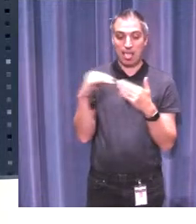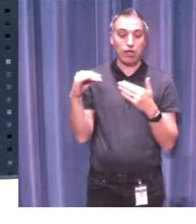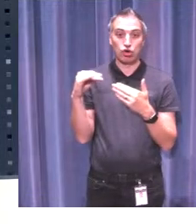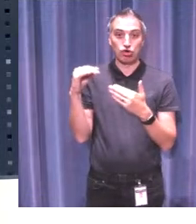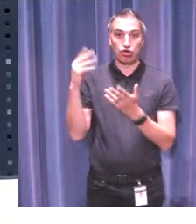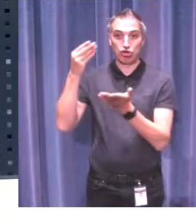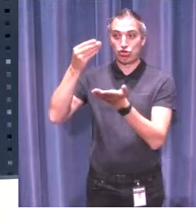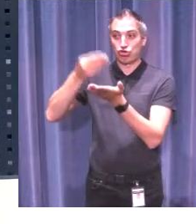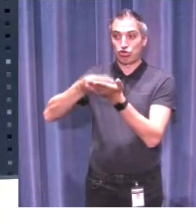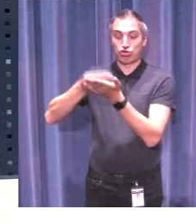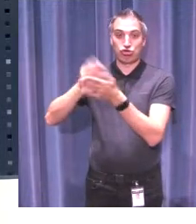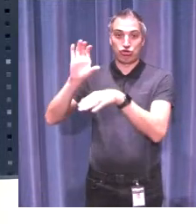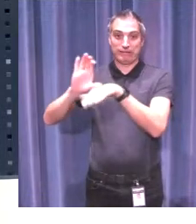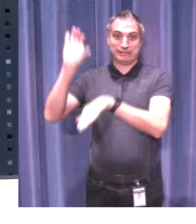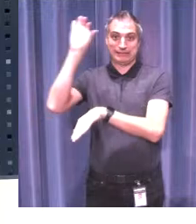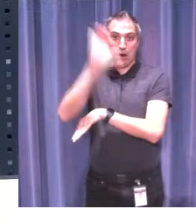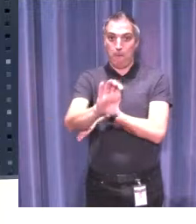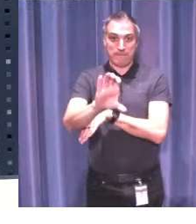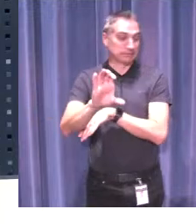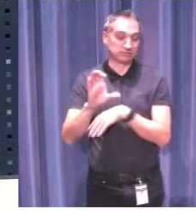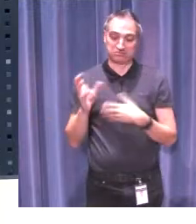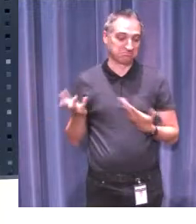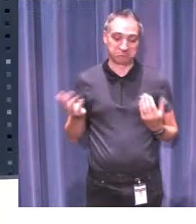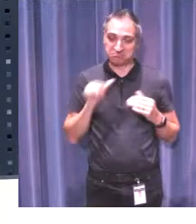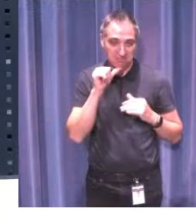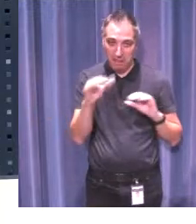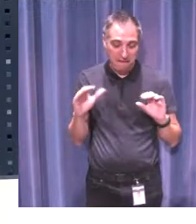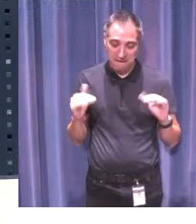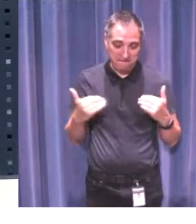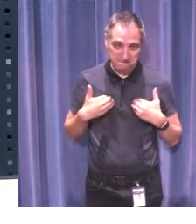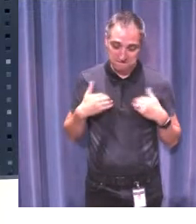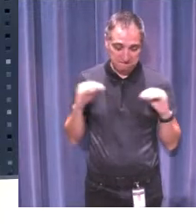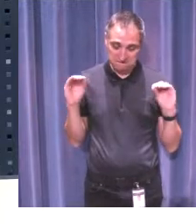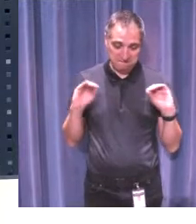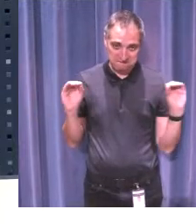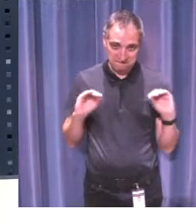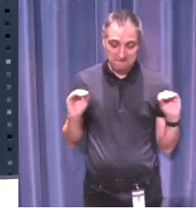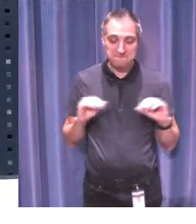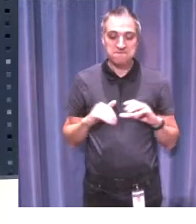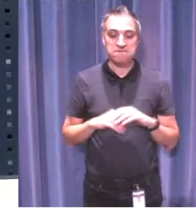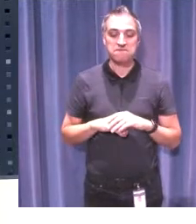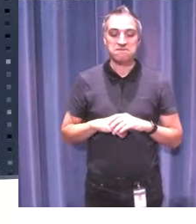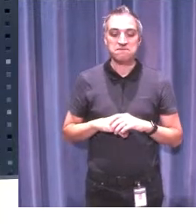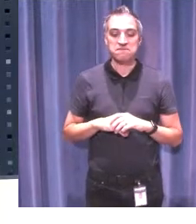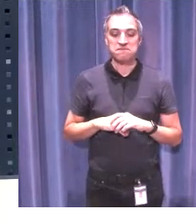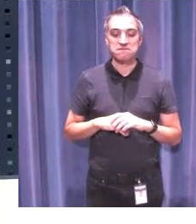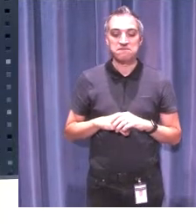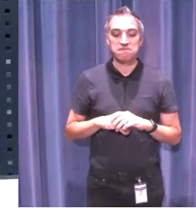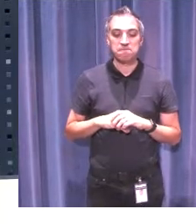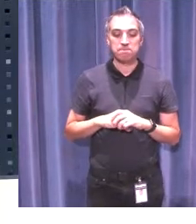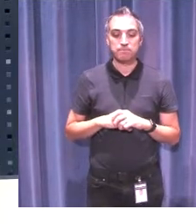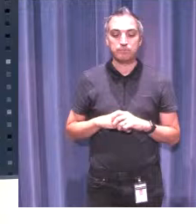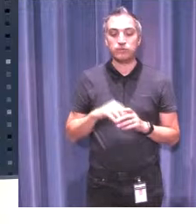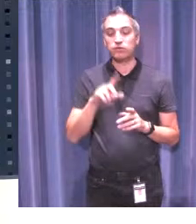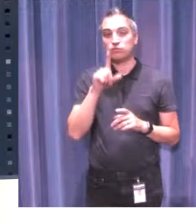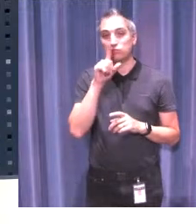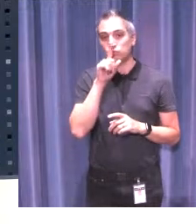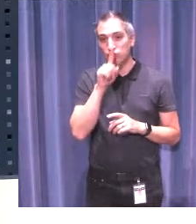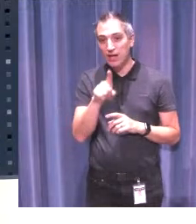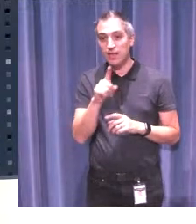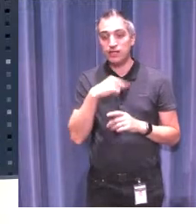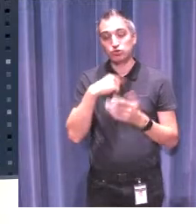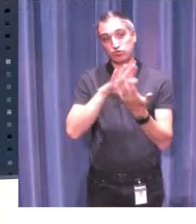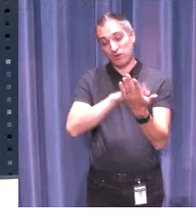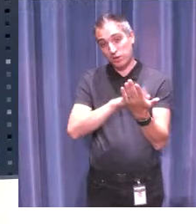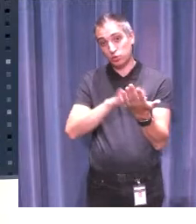endowments and other things of that nature. So our efforts really are around, and again, it's credit to